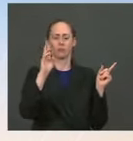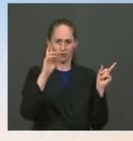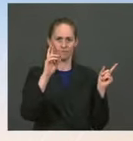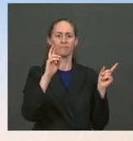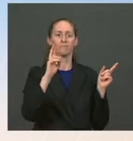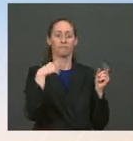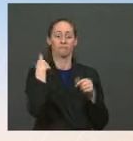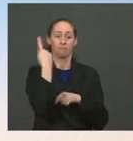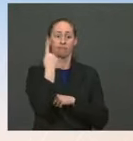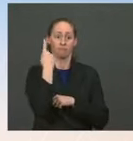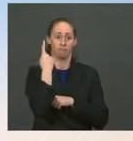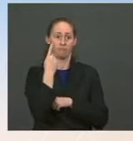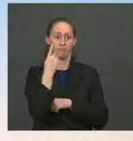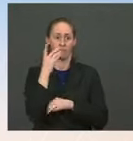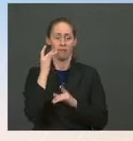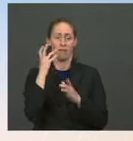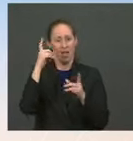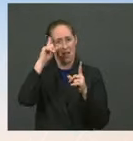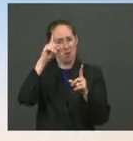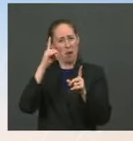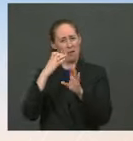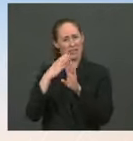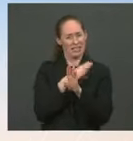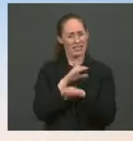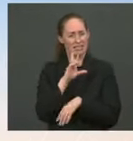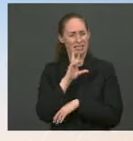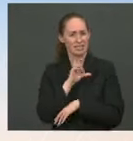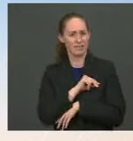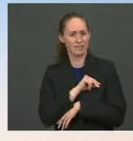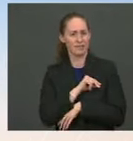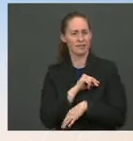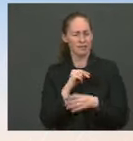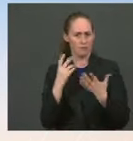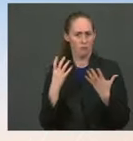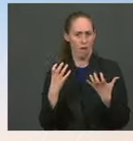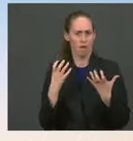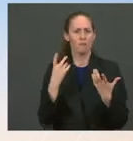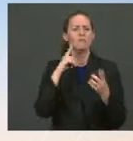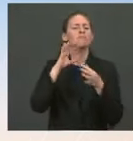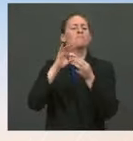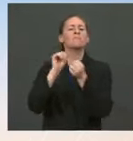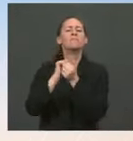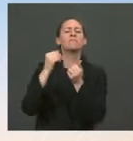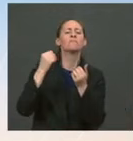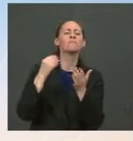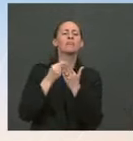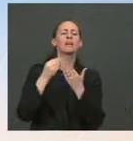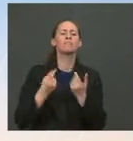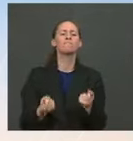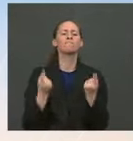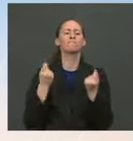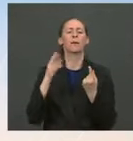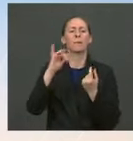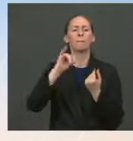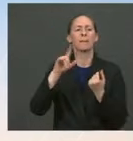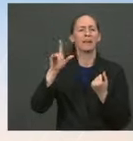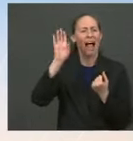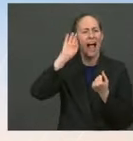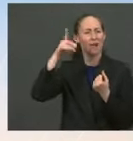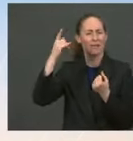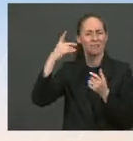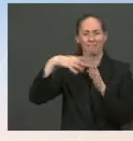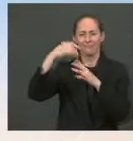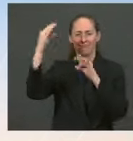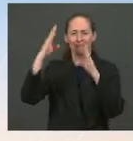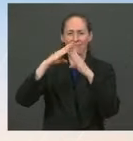for. Are there any details you can provide about any outreach the President will be doing to Democrats this week? I know they're away and out of town on recess, but